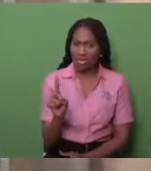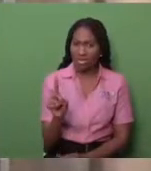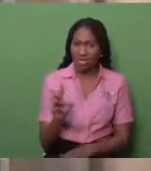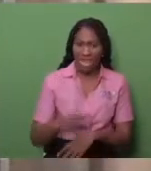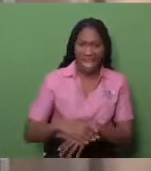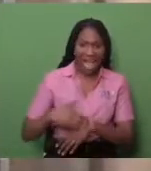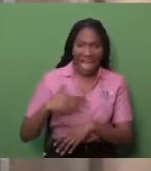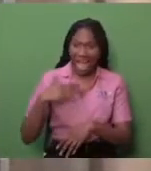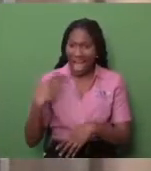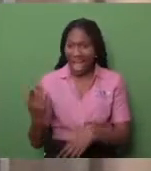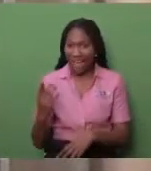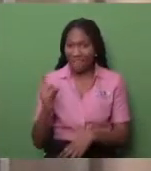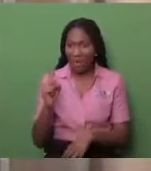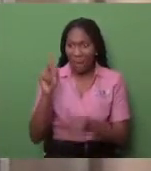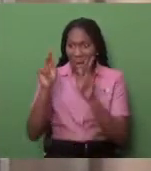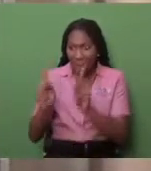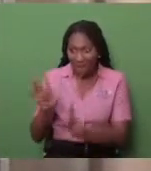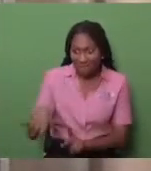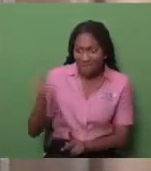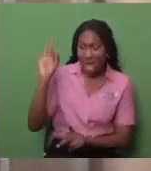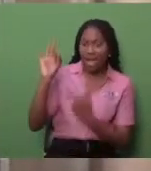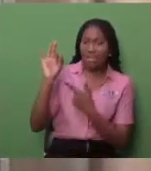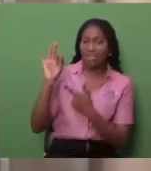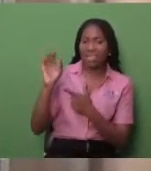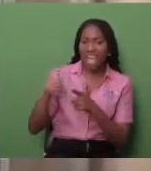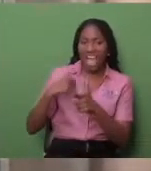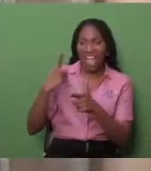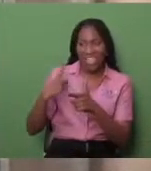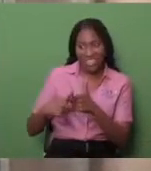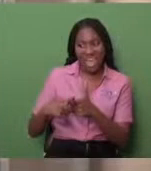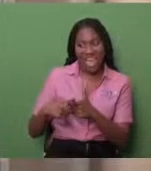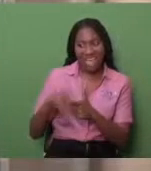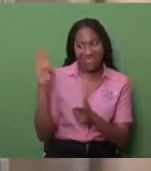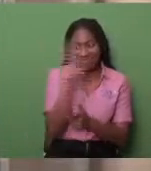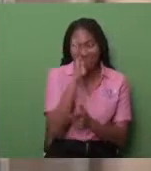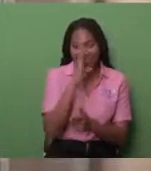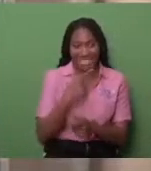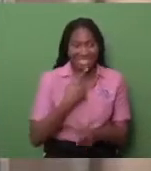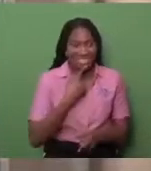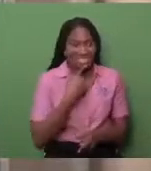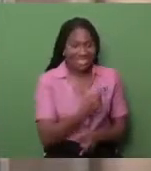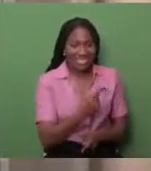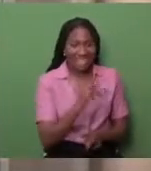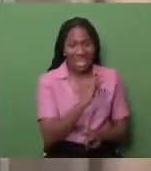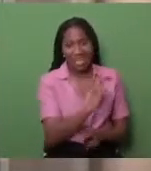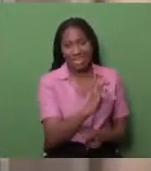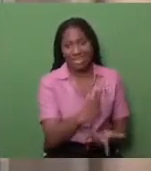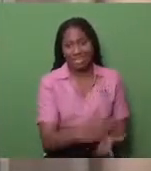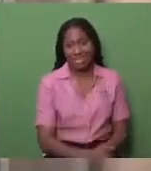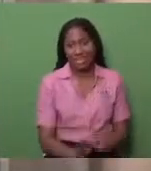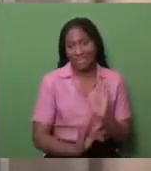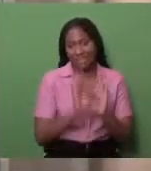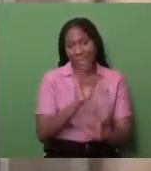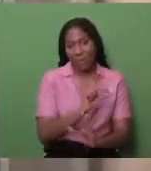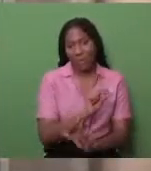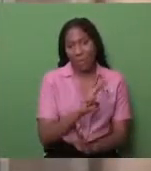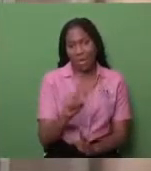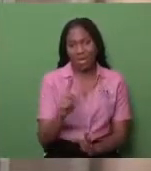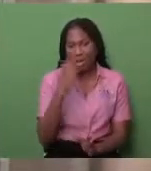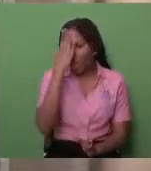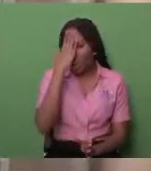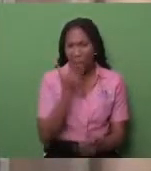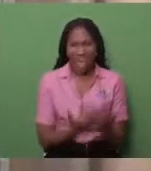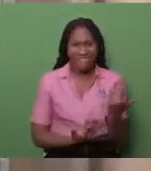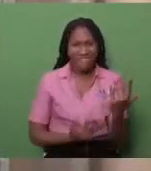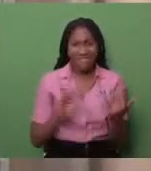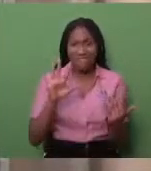say, was the sale declared by way of a letter dated in February 2021. Why did it take